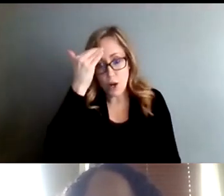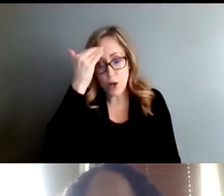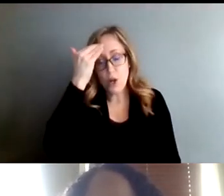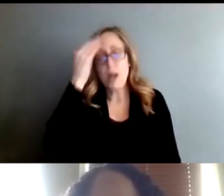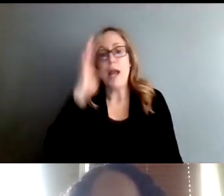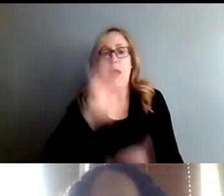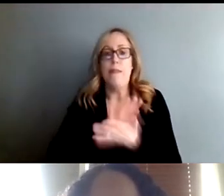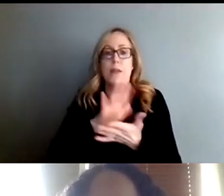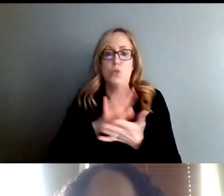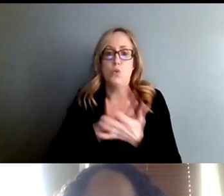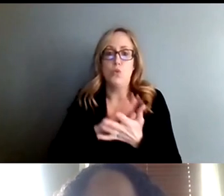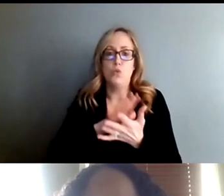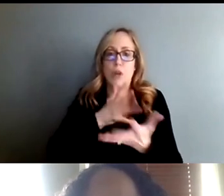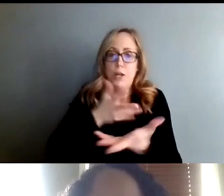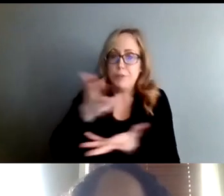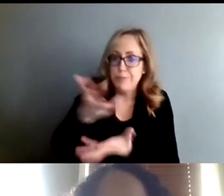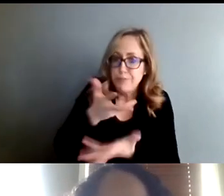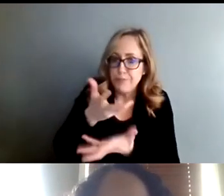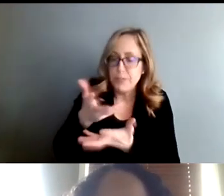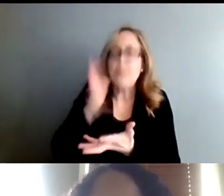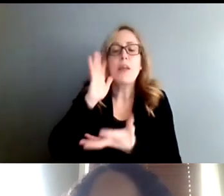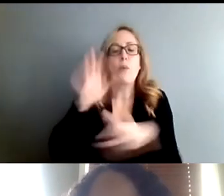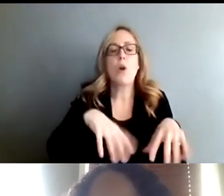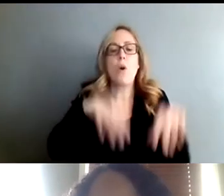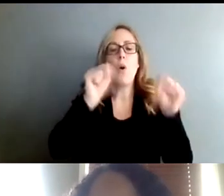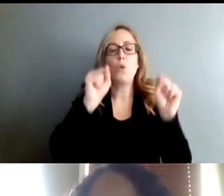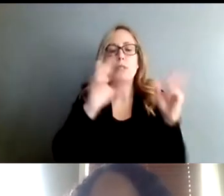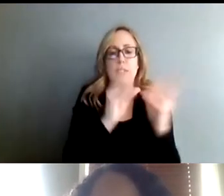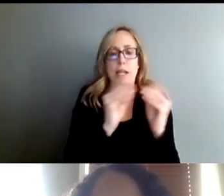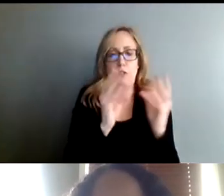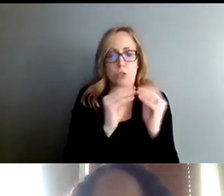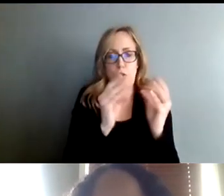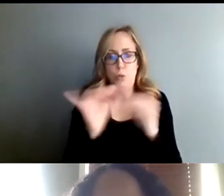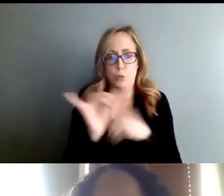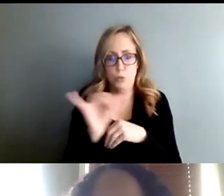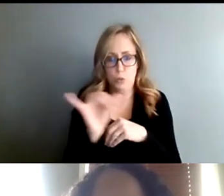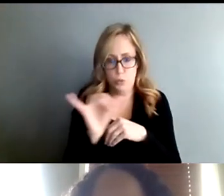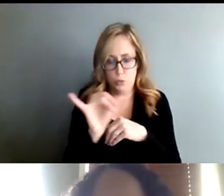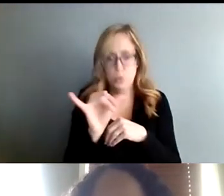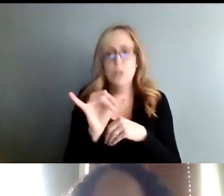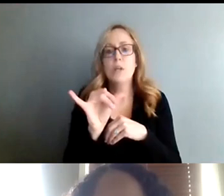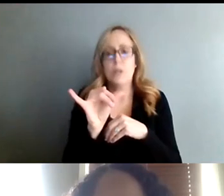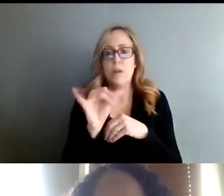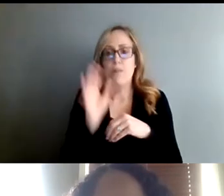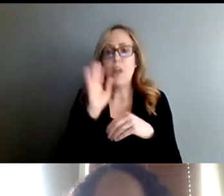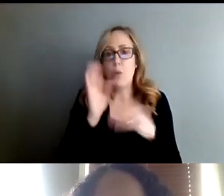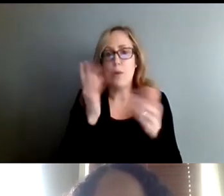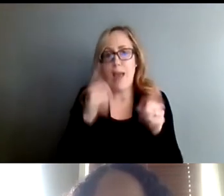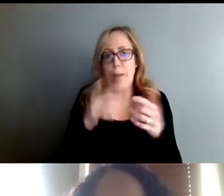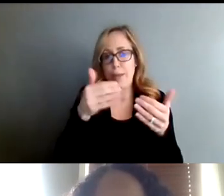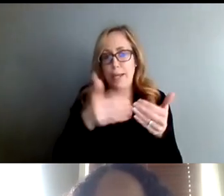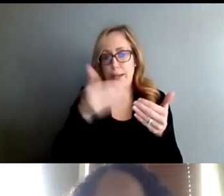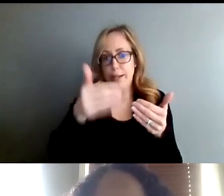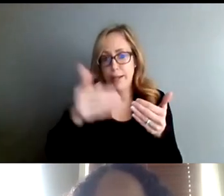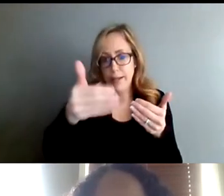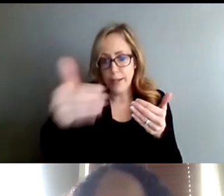with families. They're going to be hosting their sessions. These sessions that are coming up as well in the coming weeks or in the coming days in some